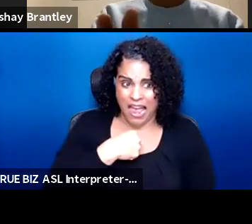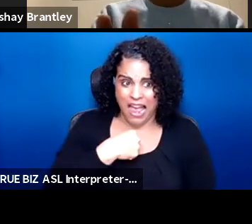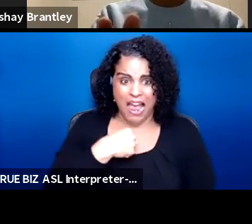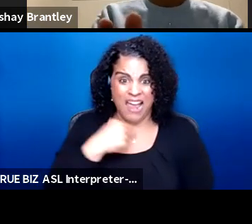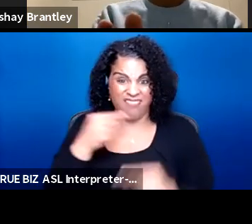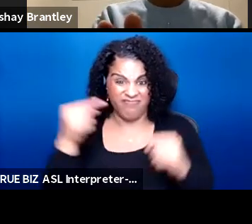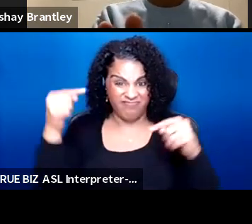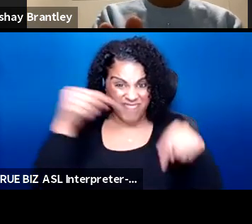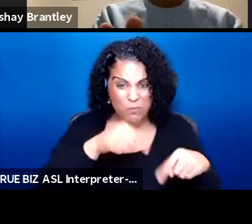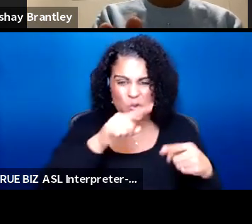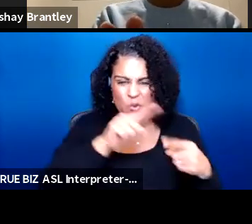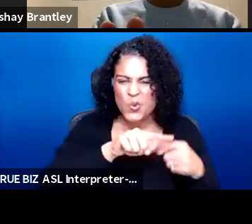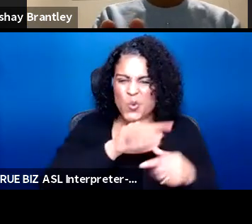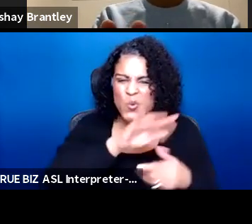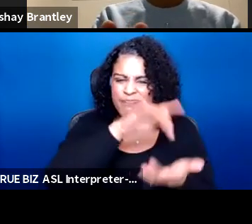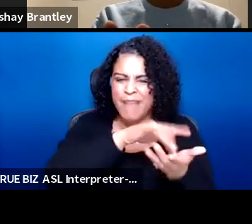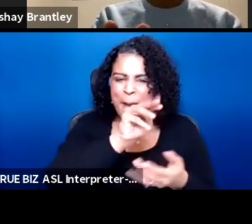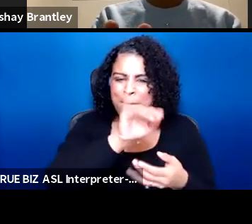mainland, the continent,